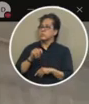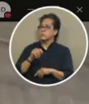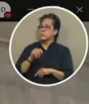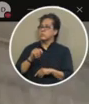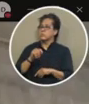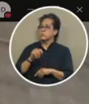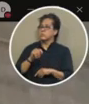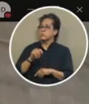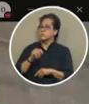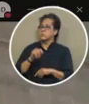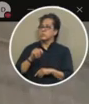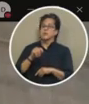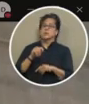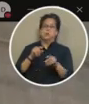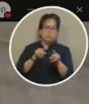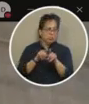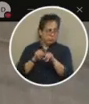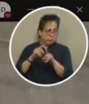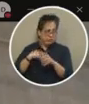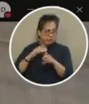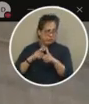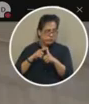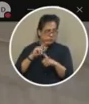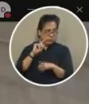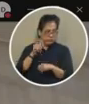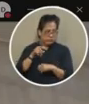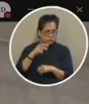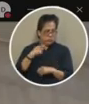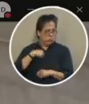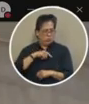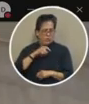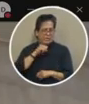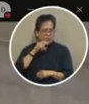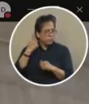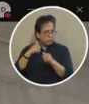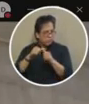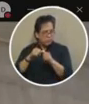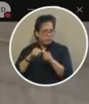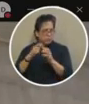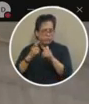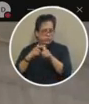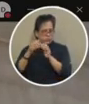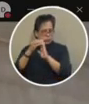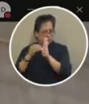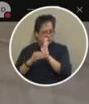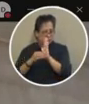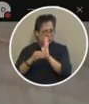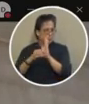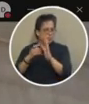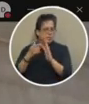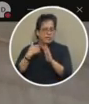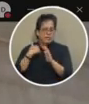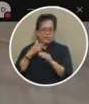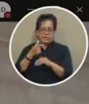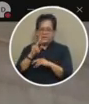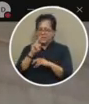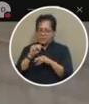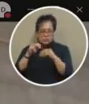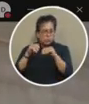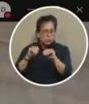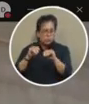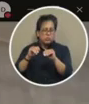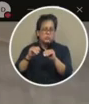after that. Okay, so my first question is, do we need to, I don't remember if the first ordinance had gun stores. I know the governor